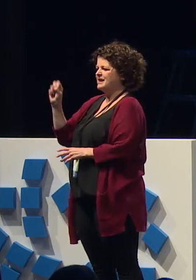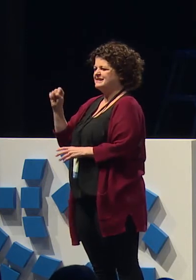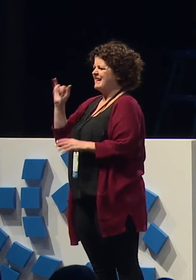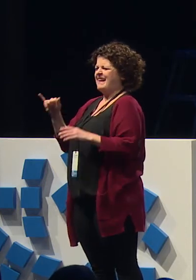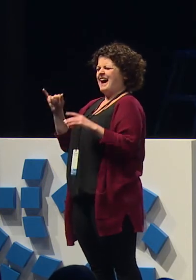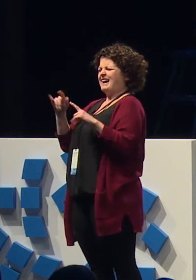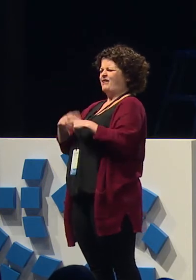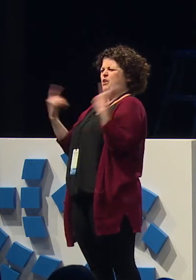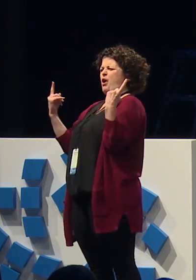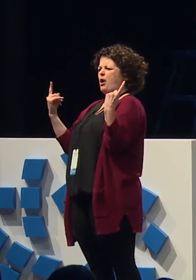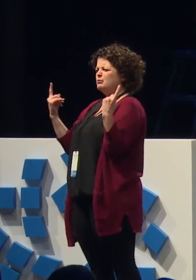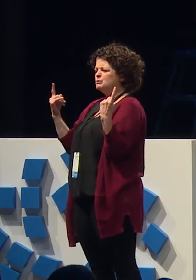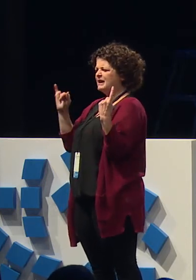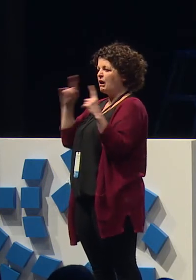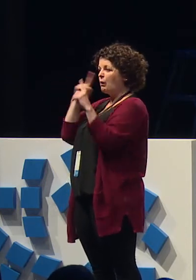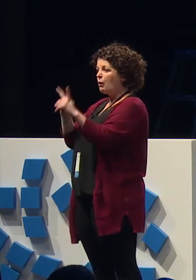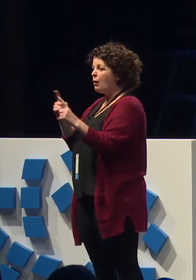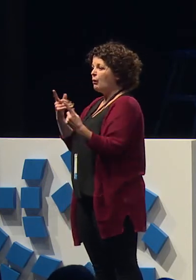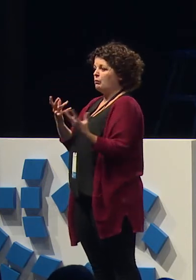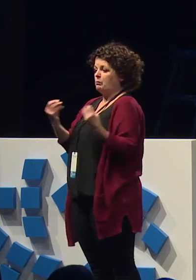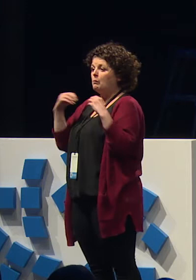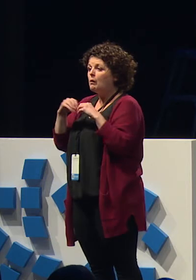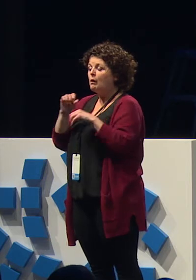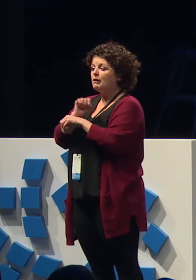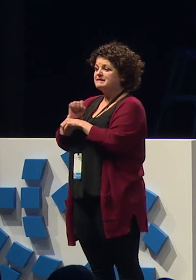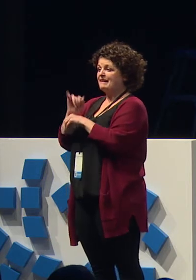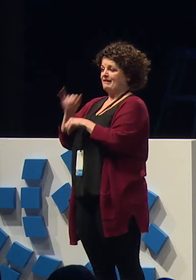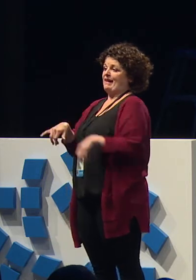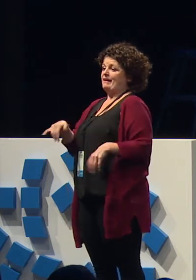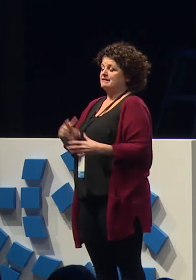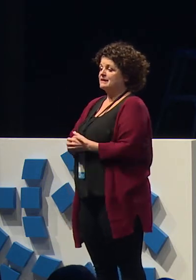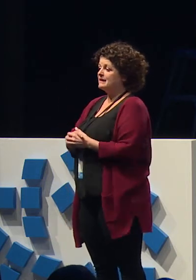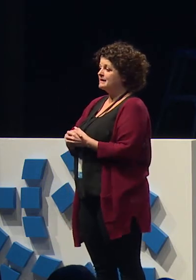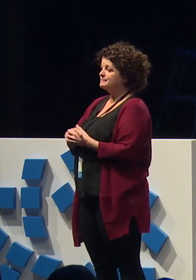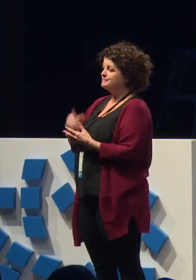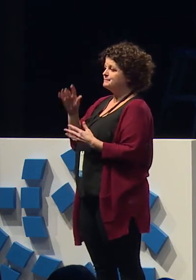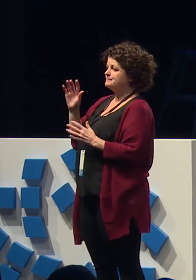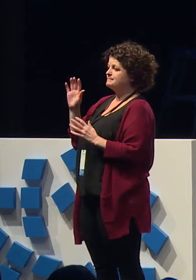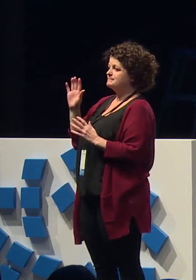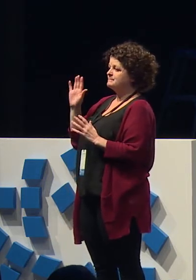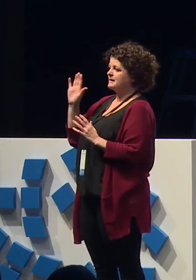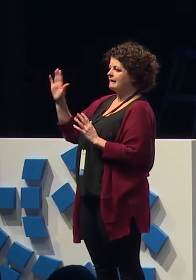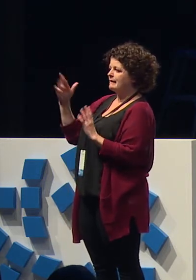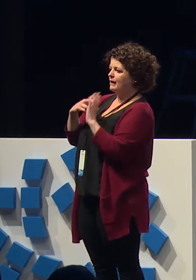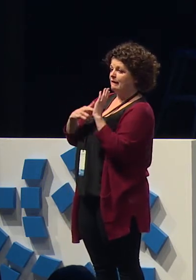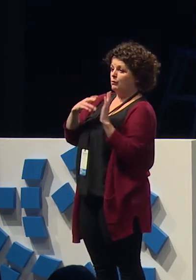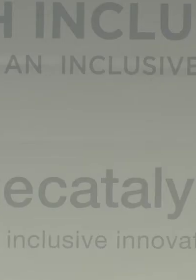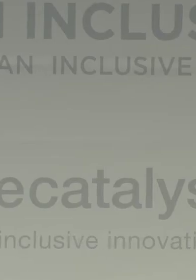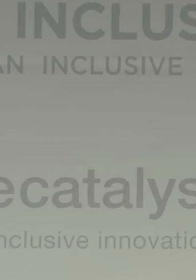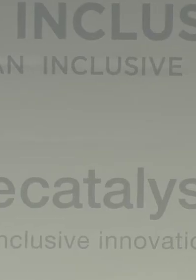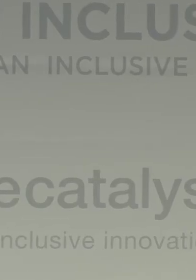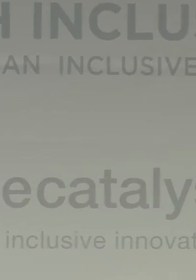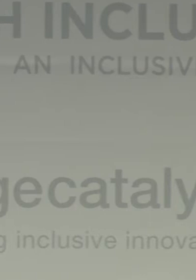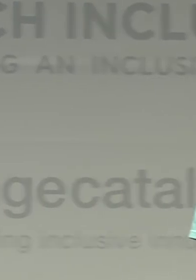like more slaves or whatever. And there you have like the one drop rule where, if you have like a black parent and a white parent, then you could